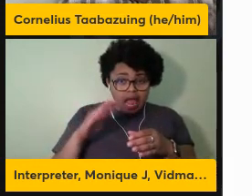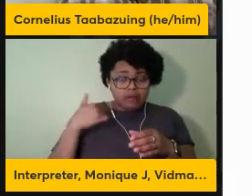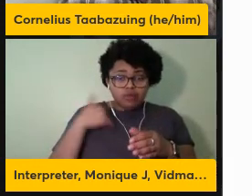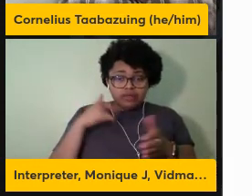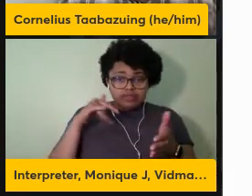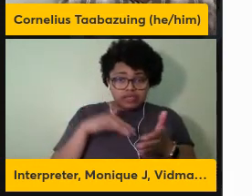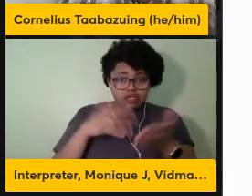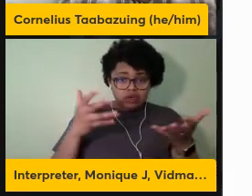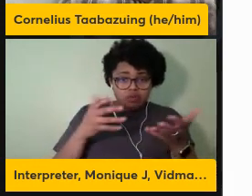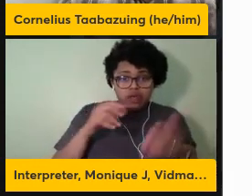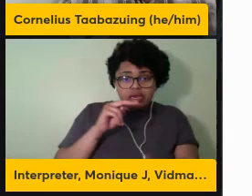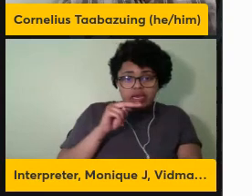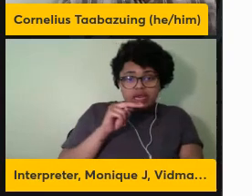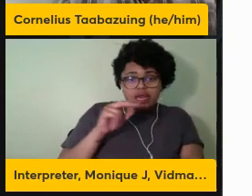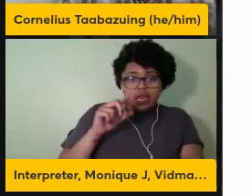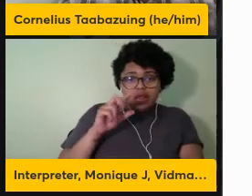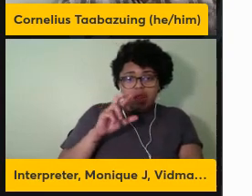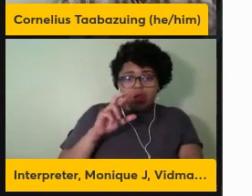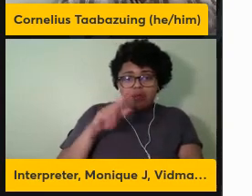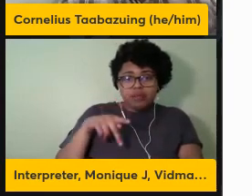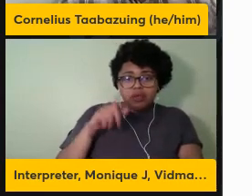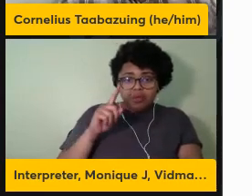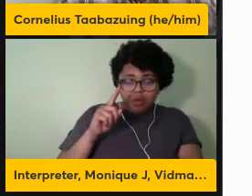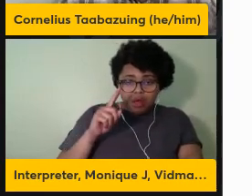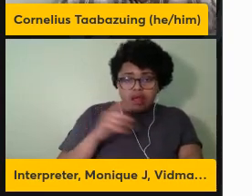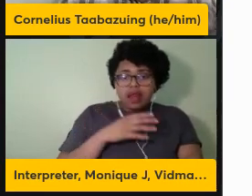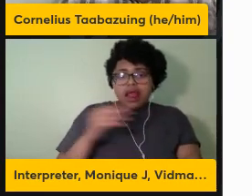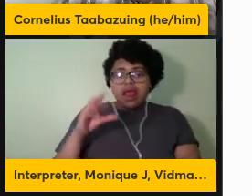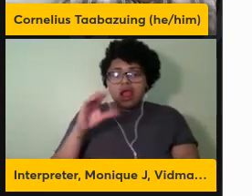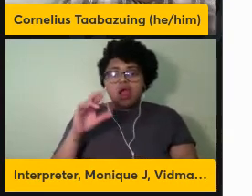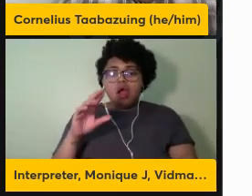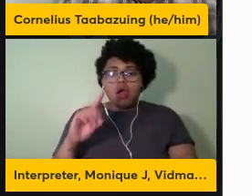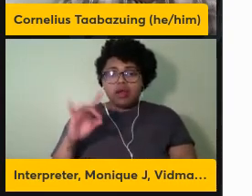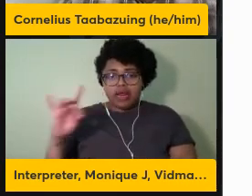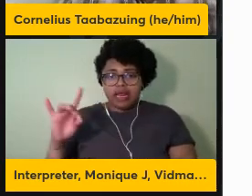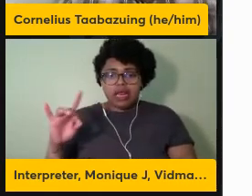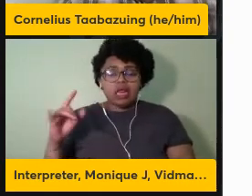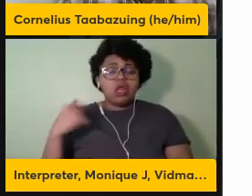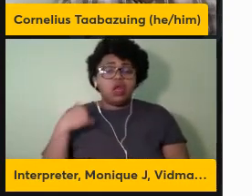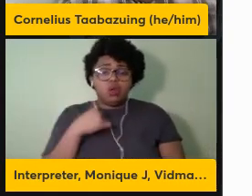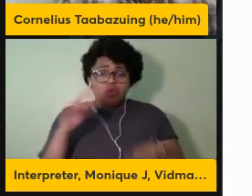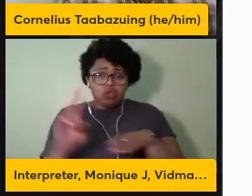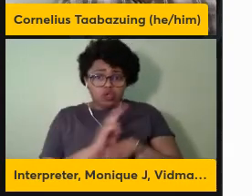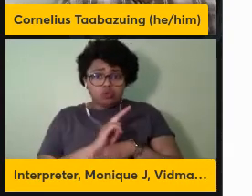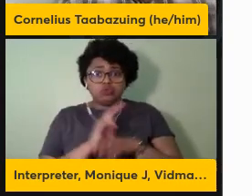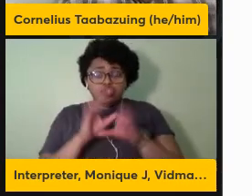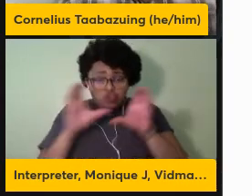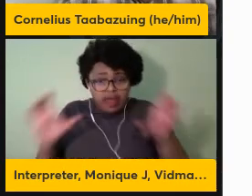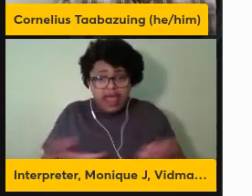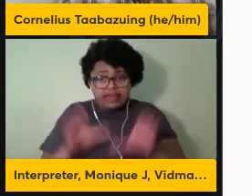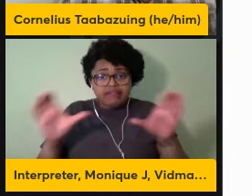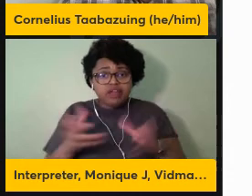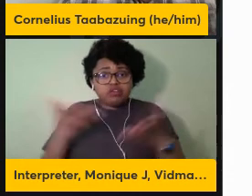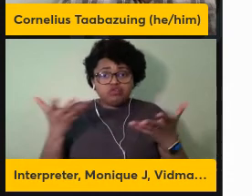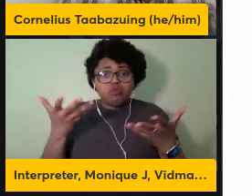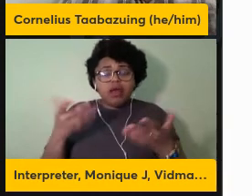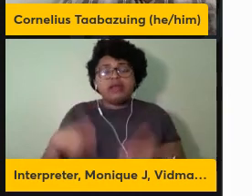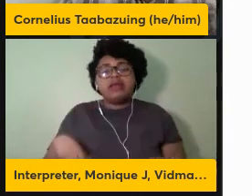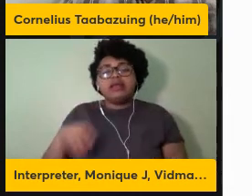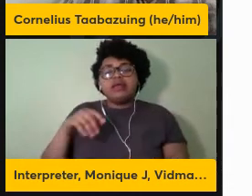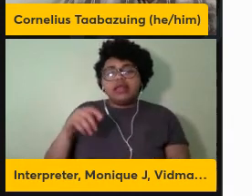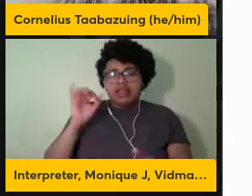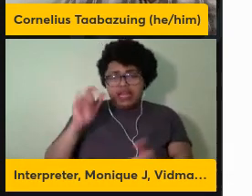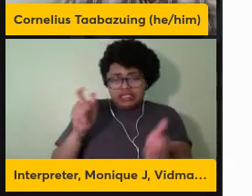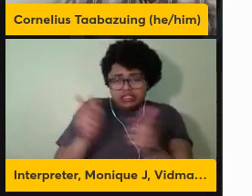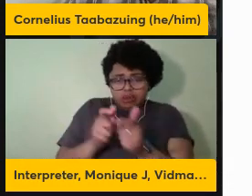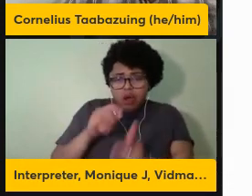NLRP1 and CARD8. And the agent that we use to trigger their activation is this small molecule called Velbro-Pro. But